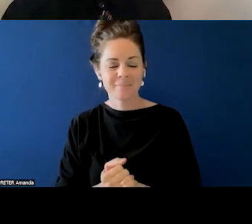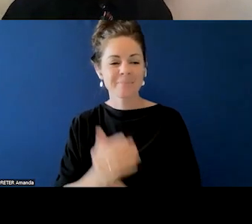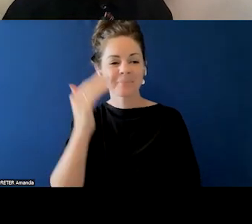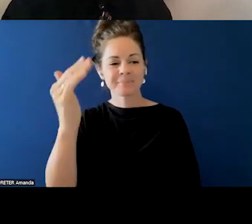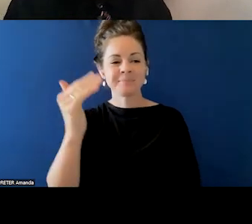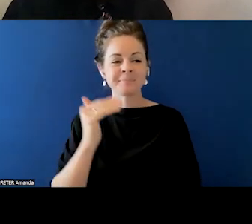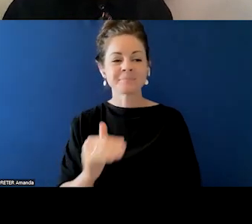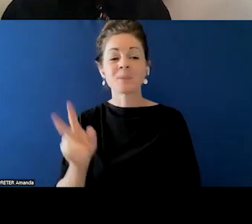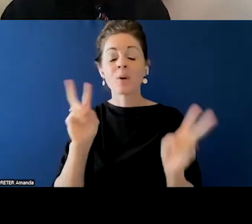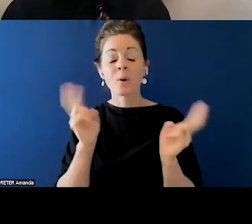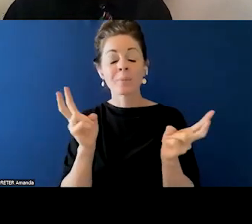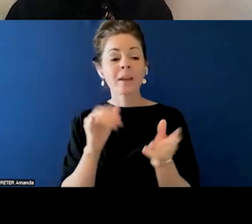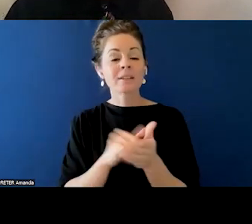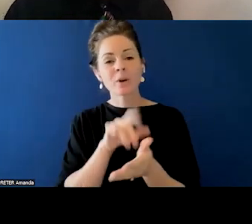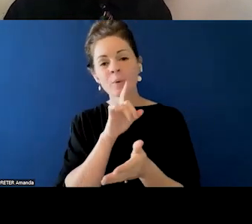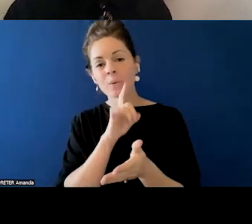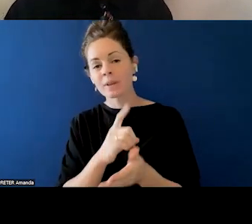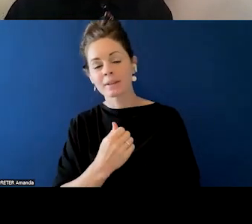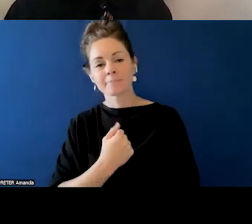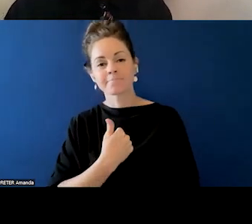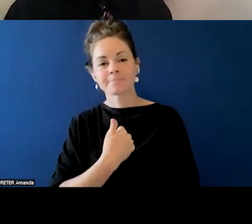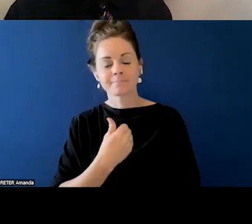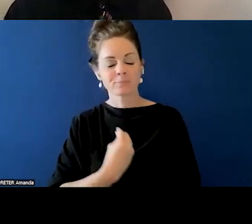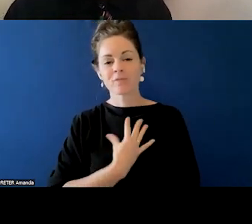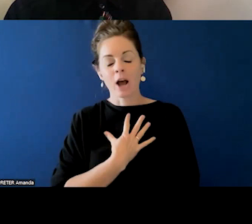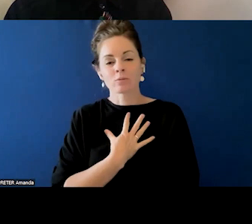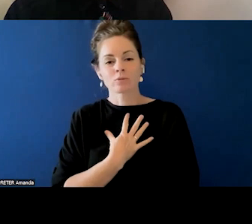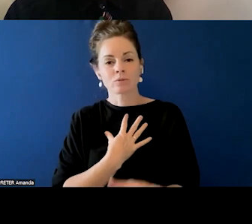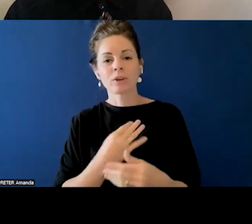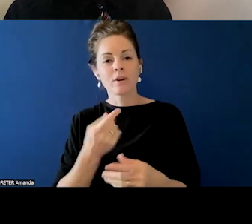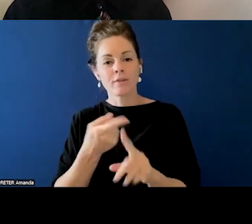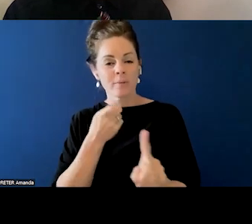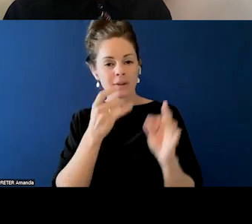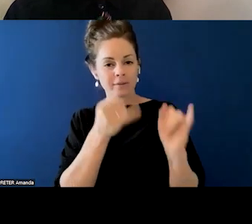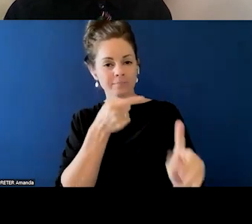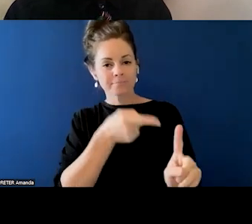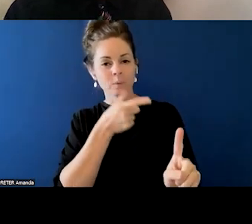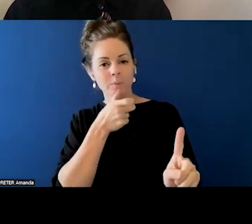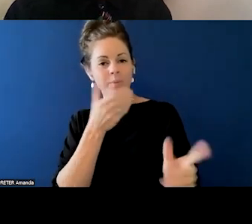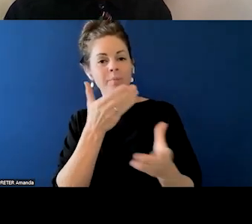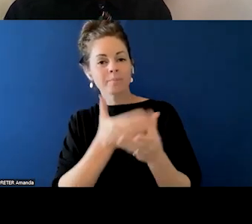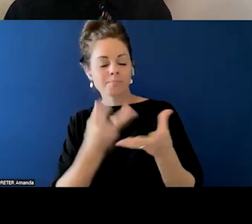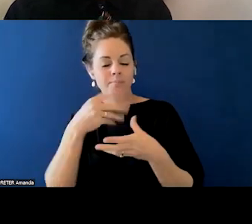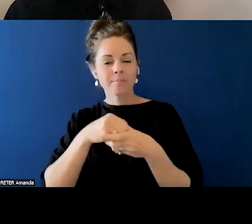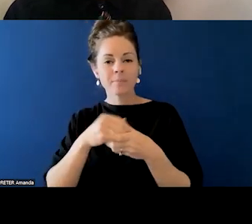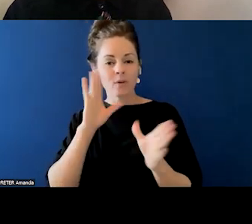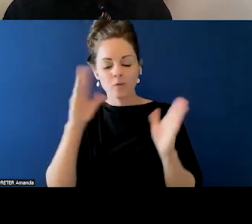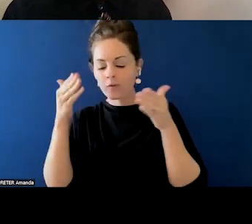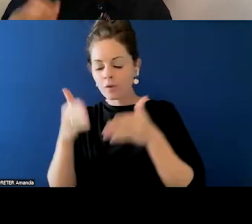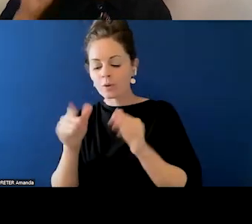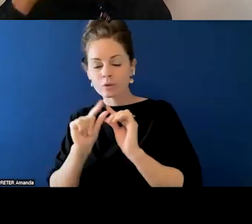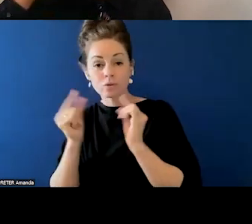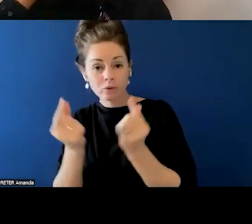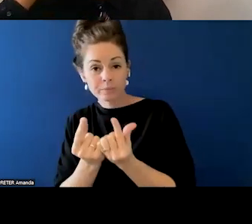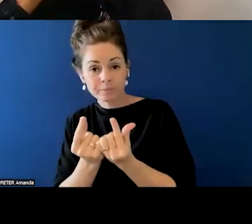to a quote, and this is a pretty profound quote. It actually comes from an individual who was part of a focus group, a person